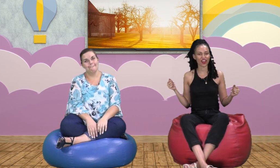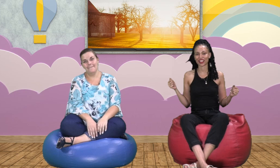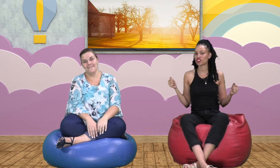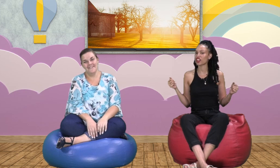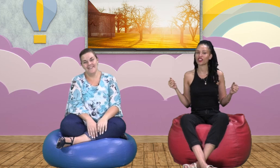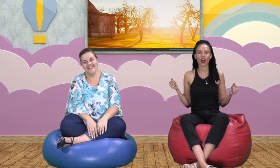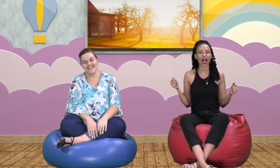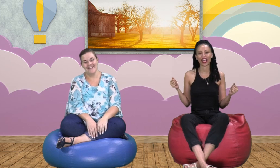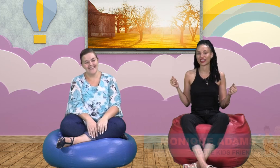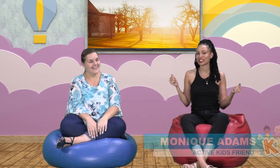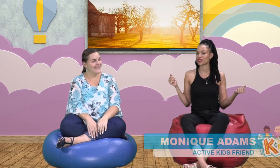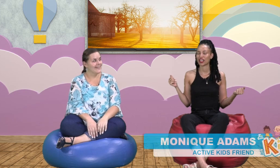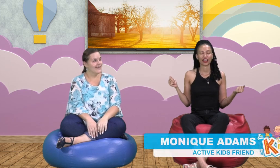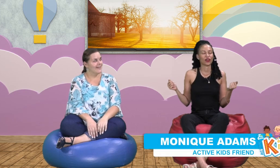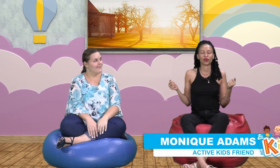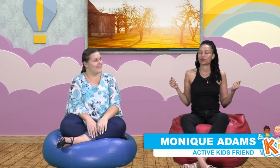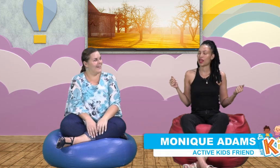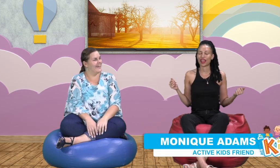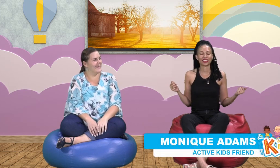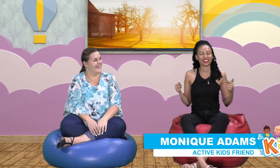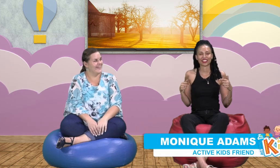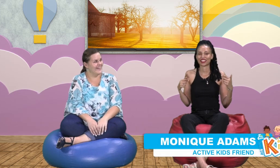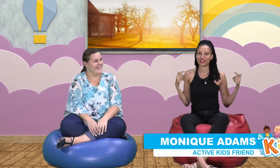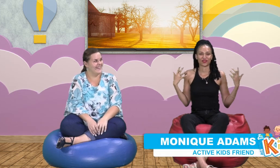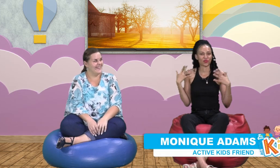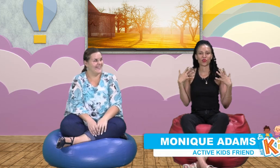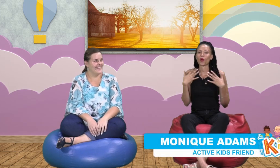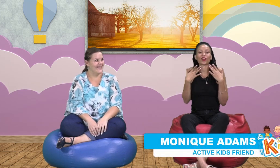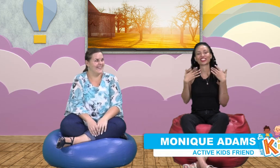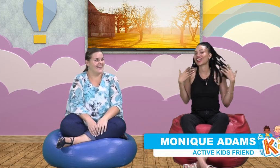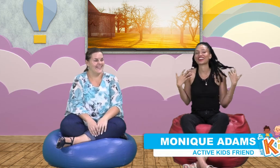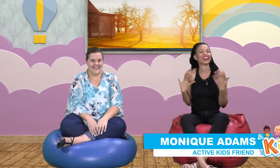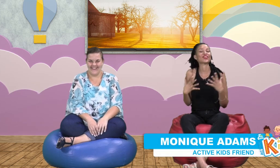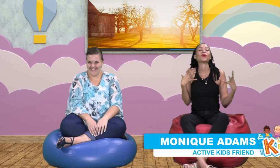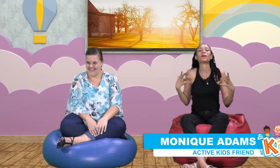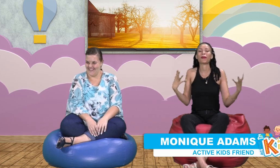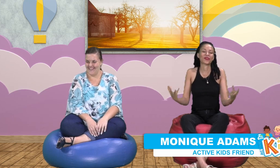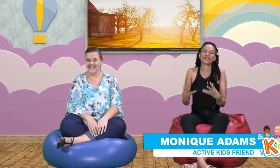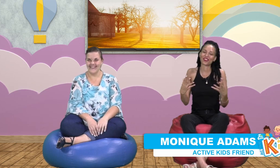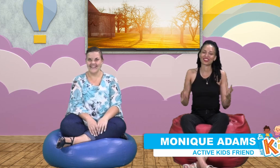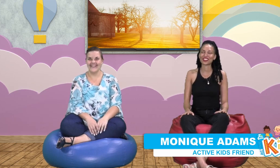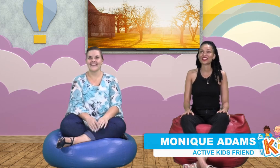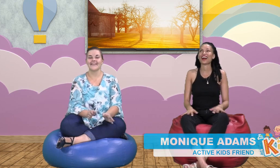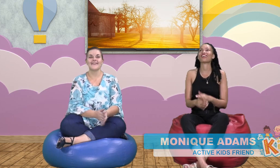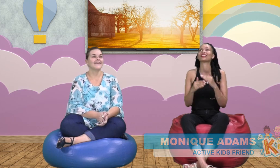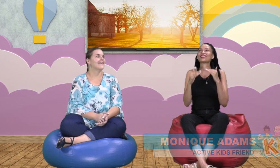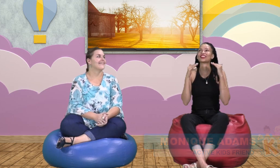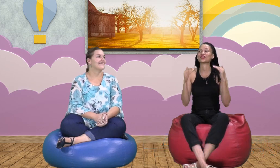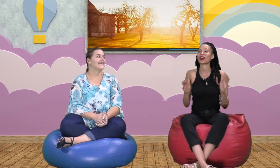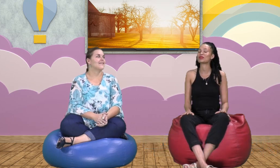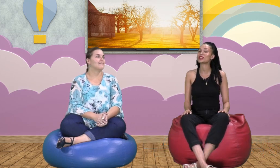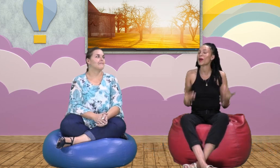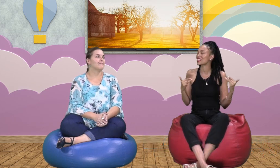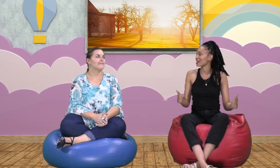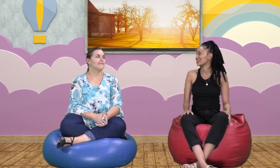get ready. Drink your honey and water, like warm up your vocals. You see, I can't even